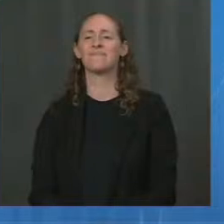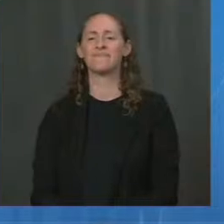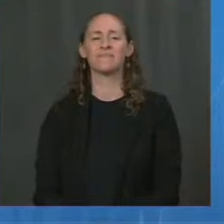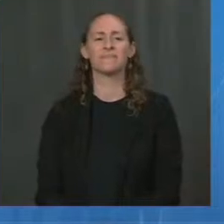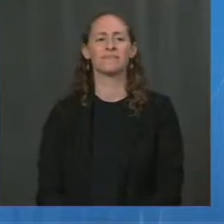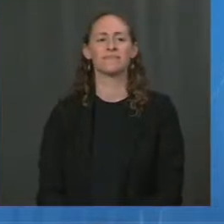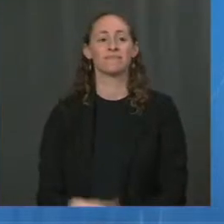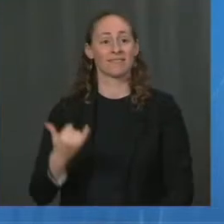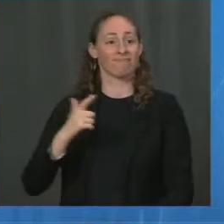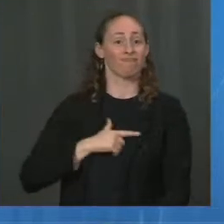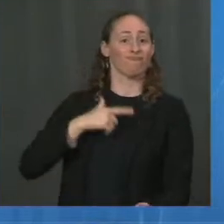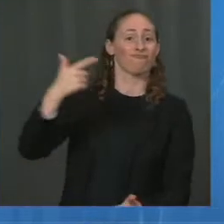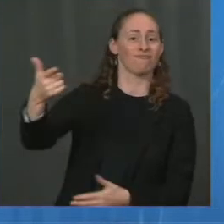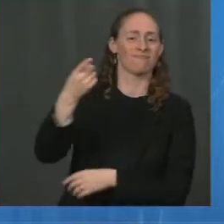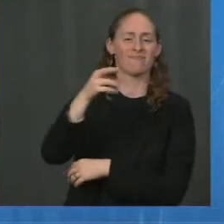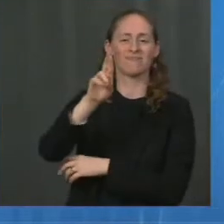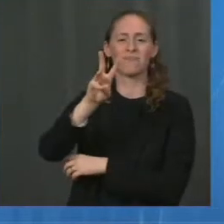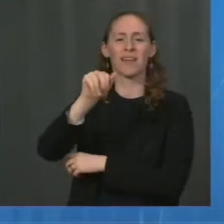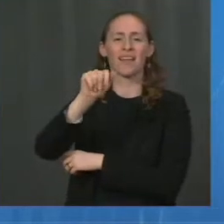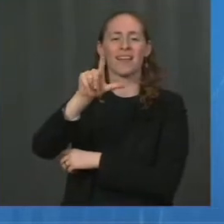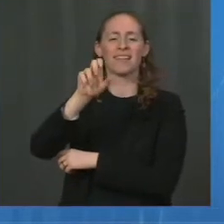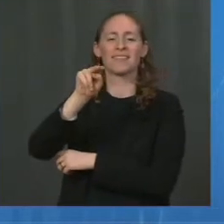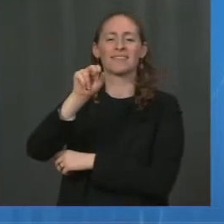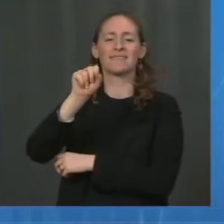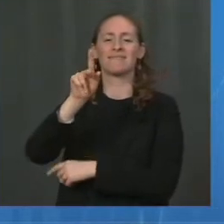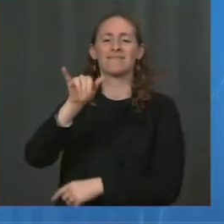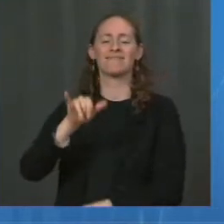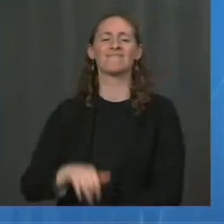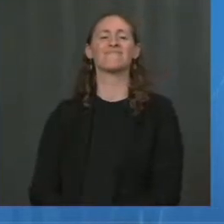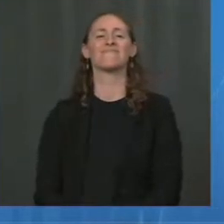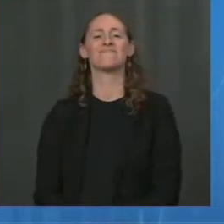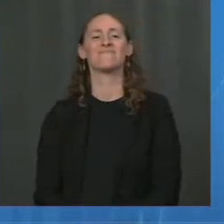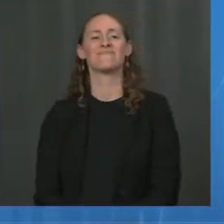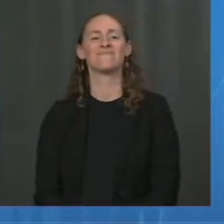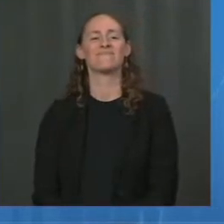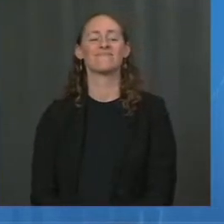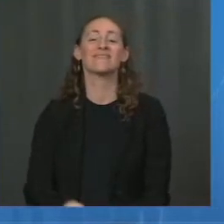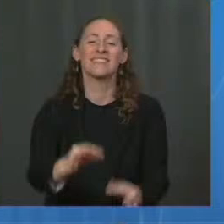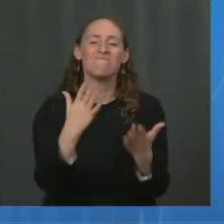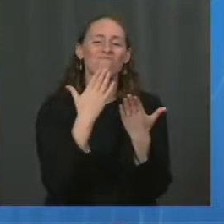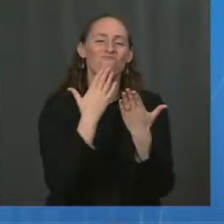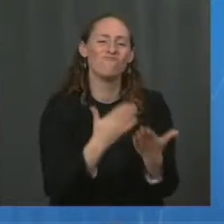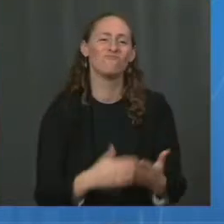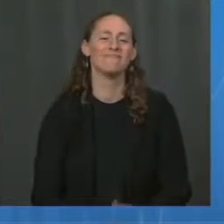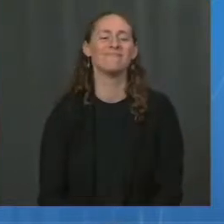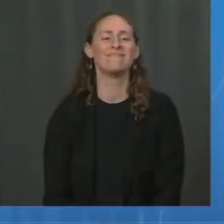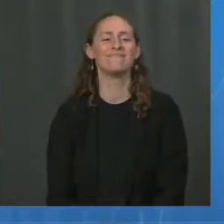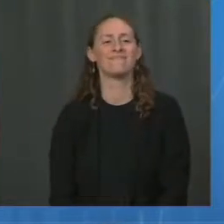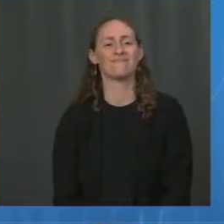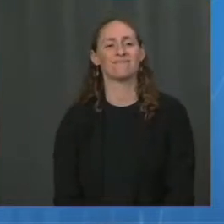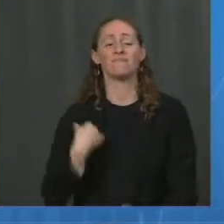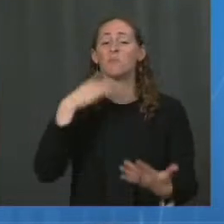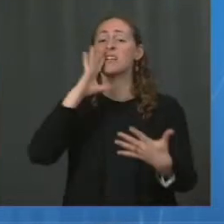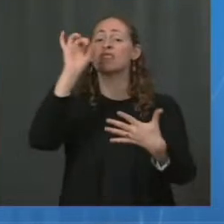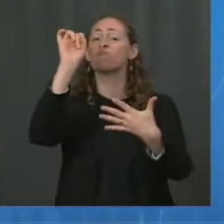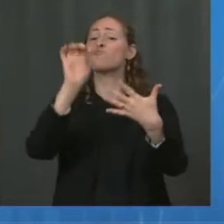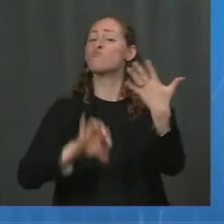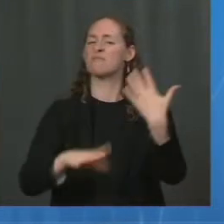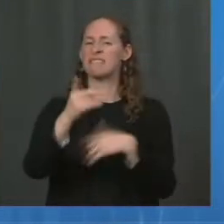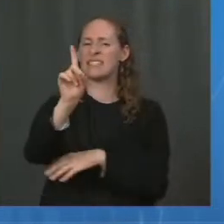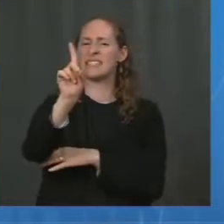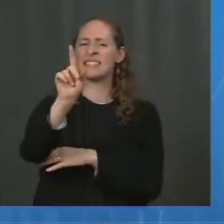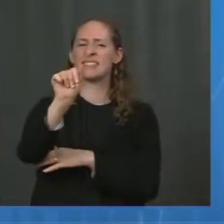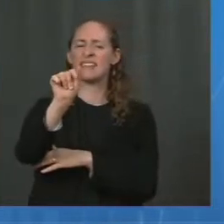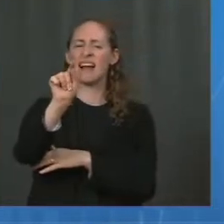Walensky. Thank you, Jeff, and good afternoon. Let's begin with an overview of the data. Our 7-day average of cases is